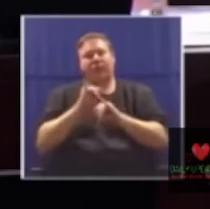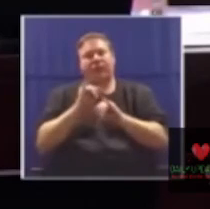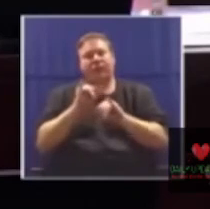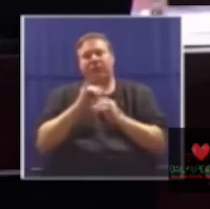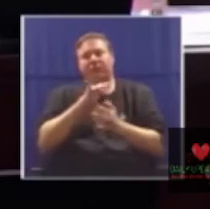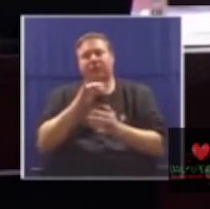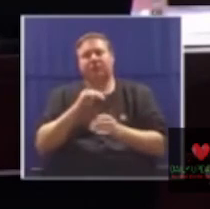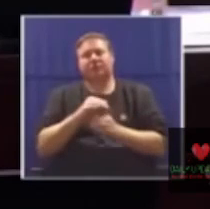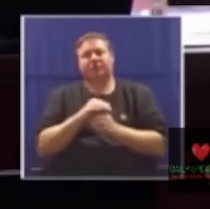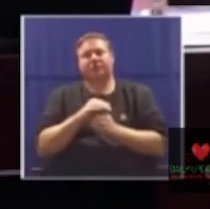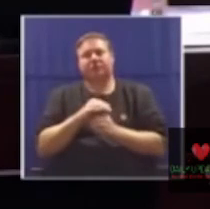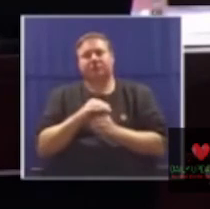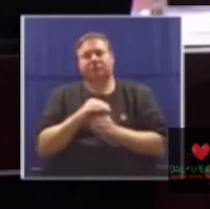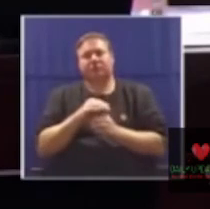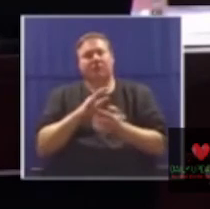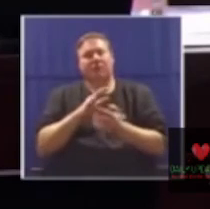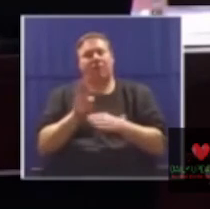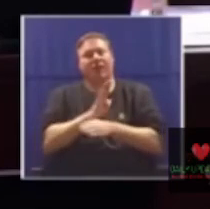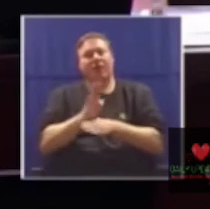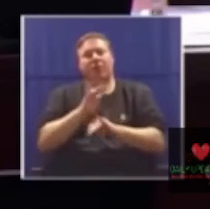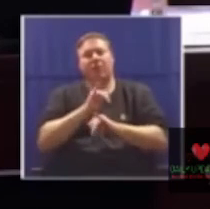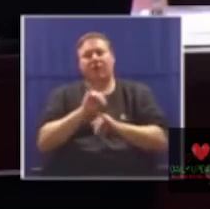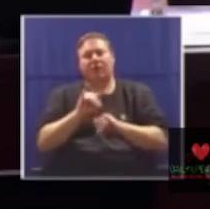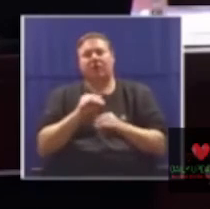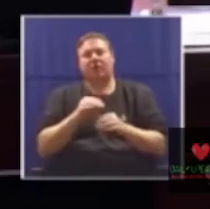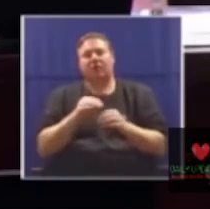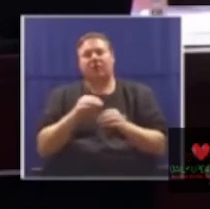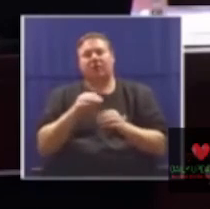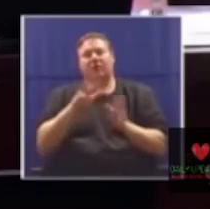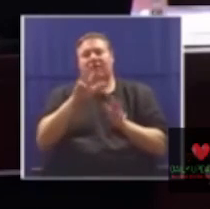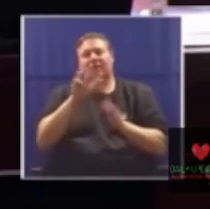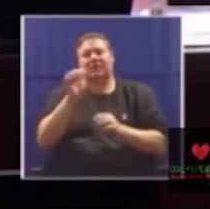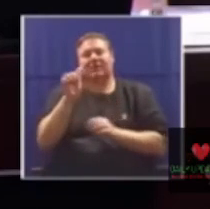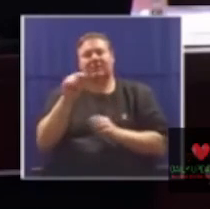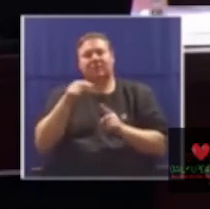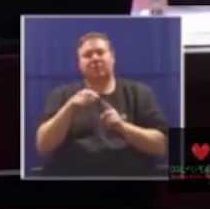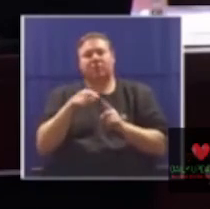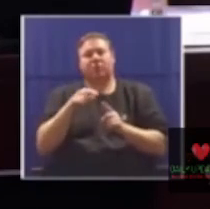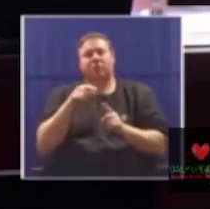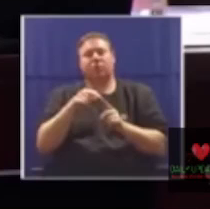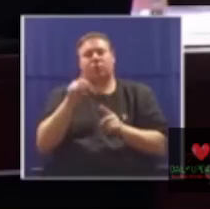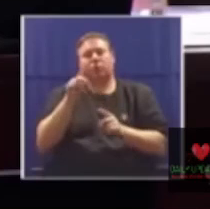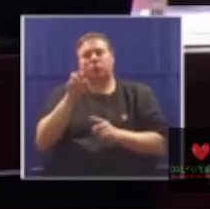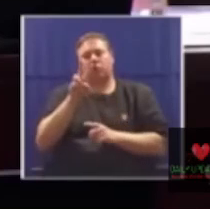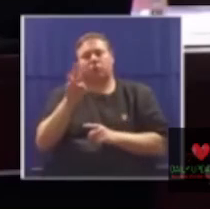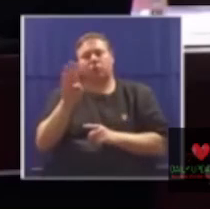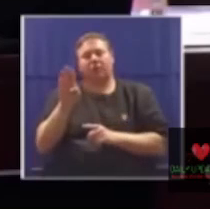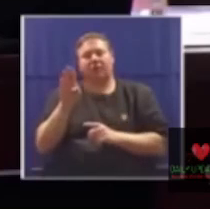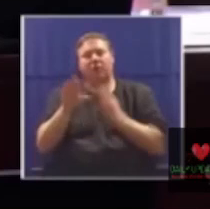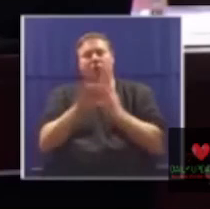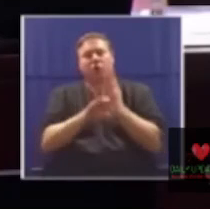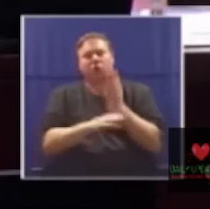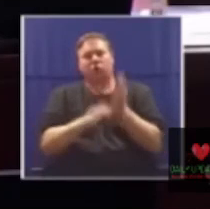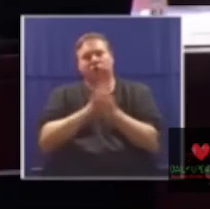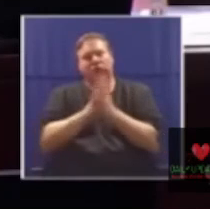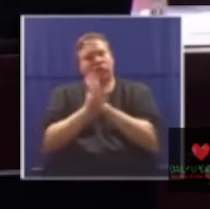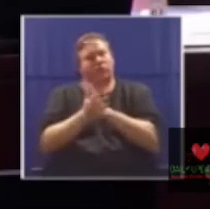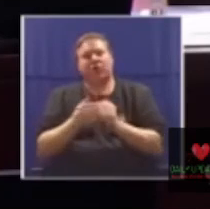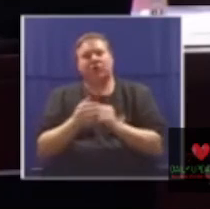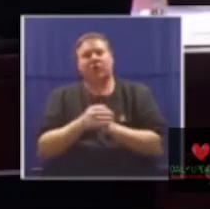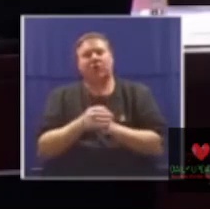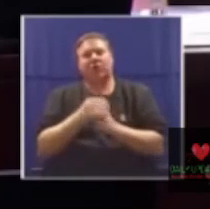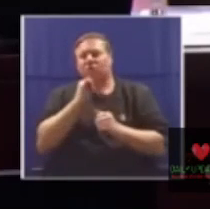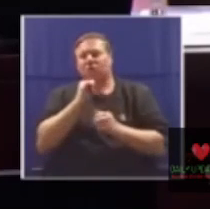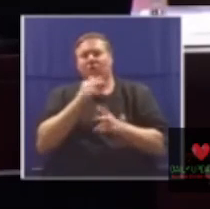in that he violated possibly Section 96(2)(b) of the Constitution by acting in a way that is inconsistent with his